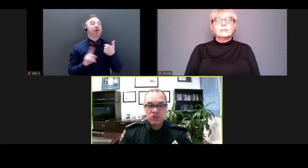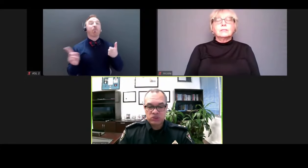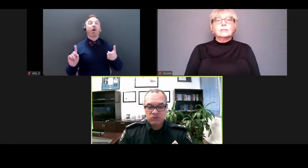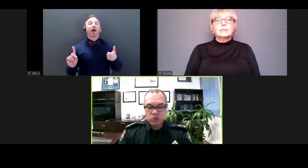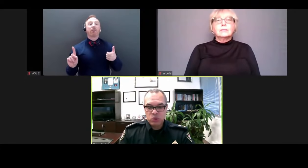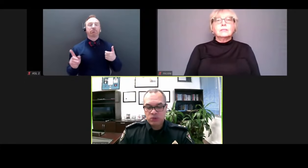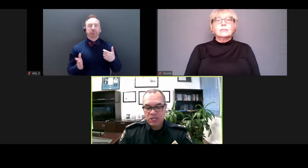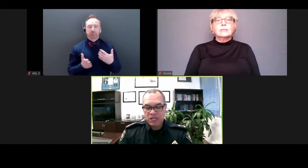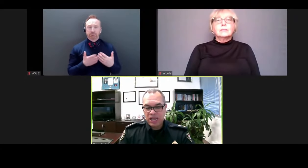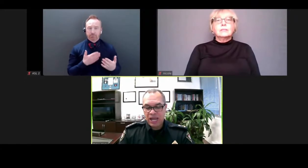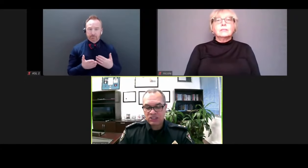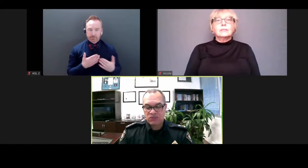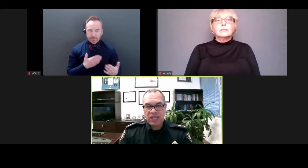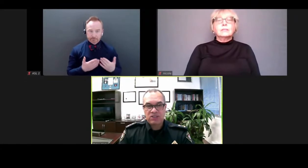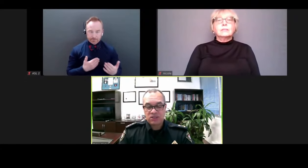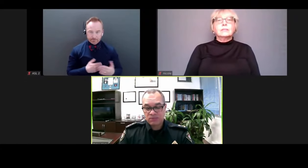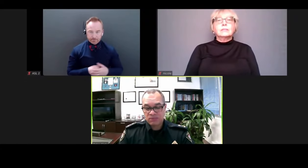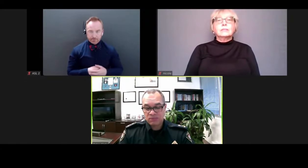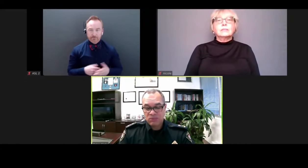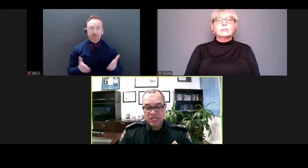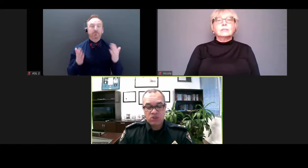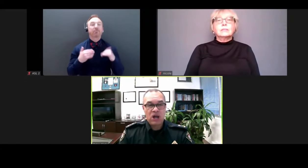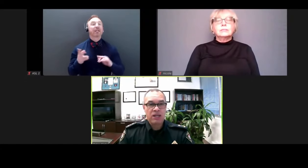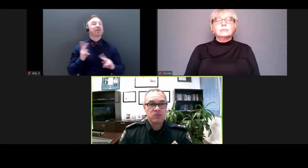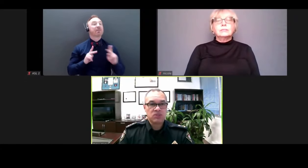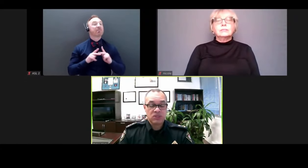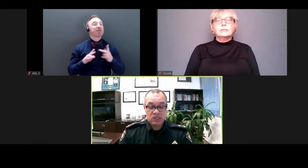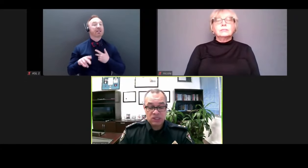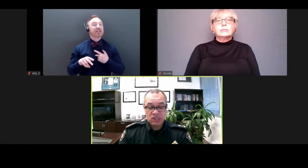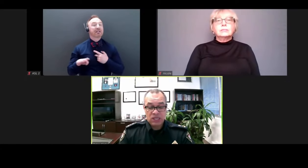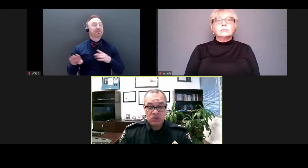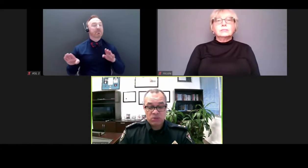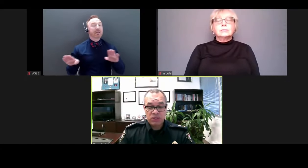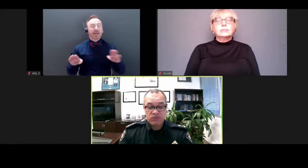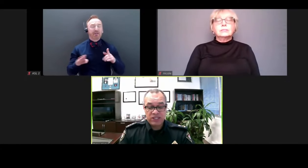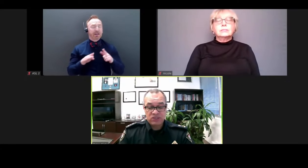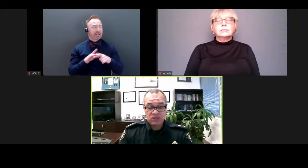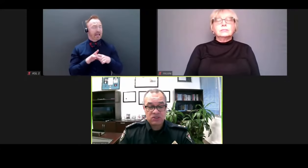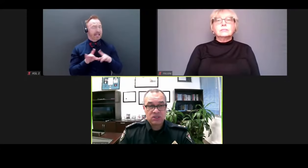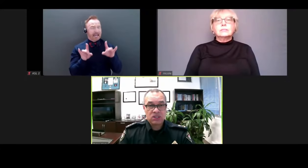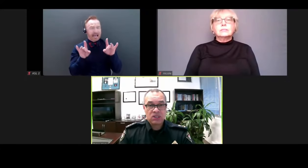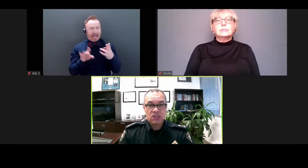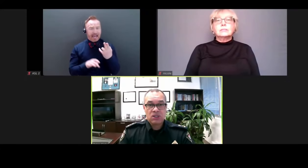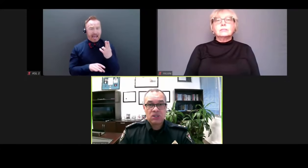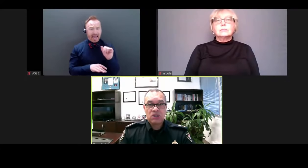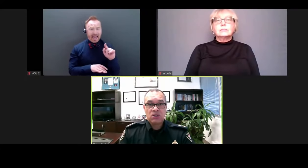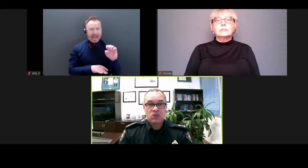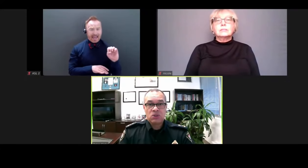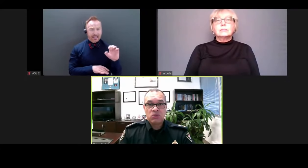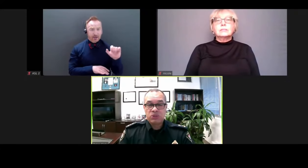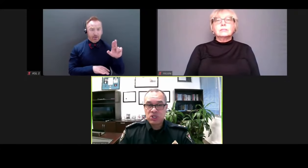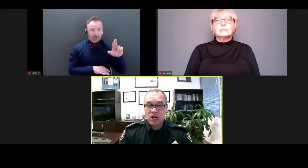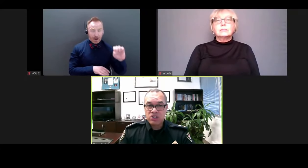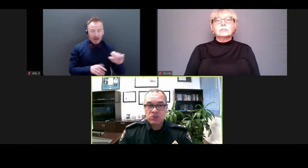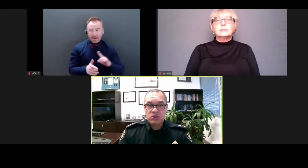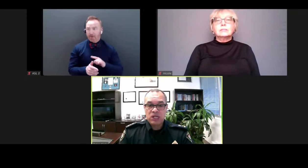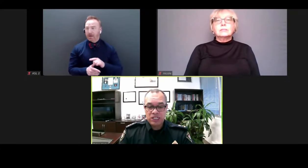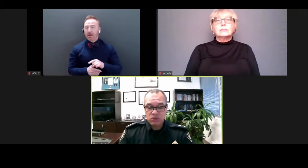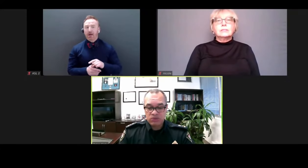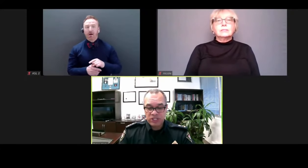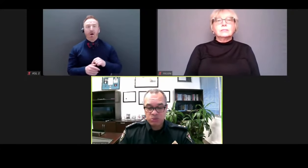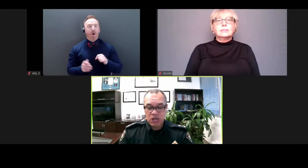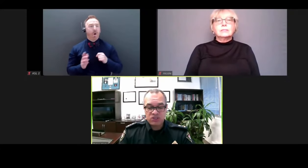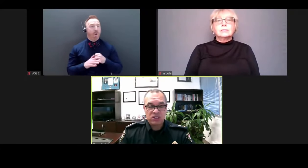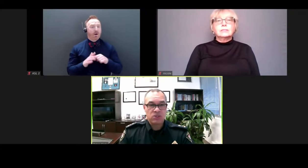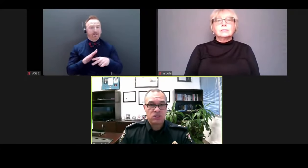For those of you who have committed acts of hate, hate crimes, and criminal offenses, we will charge you and